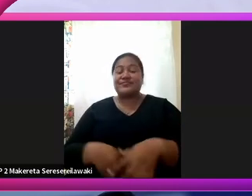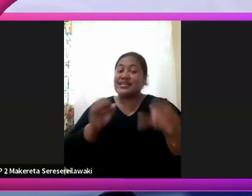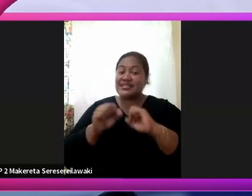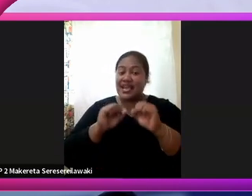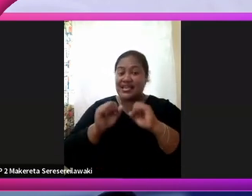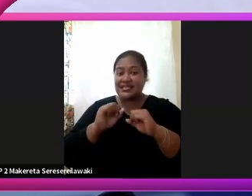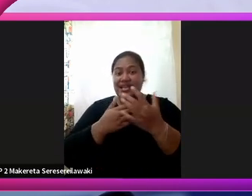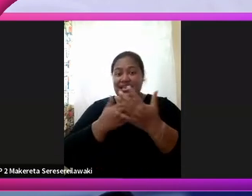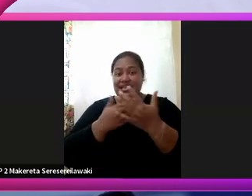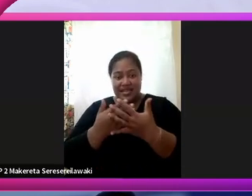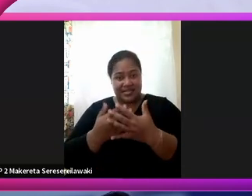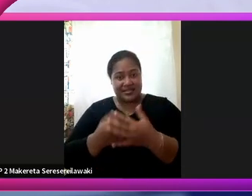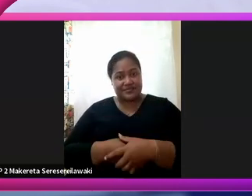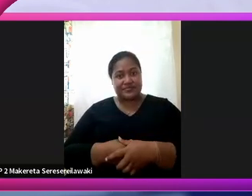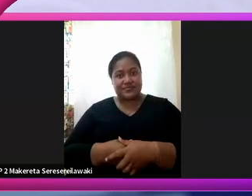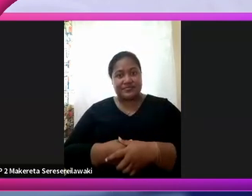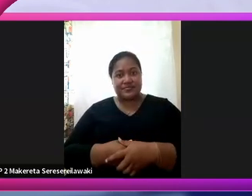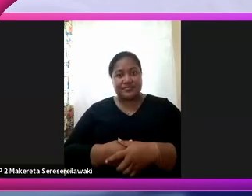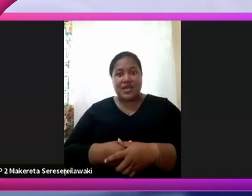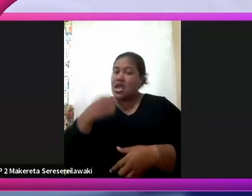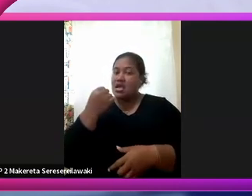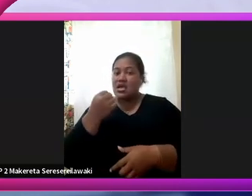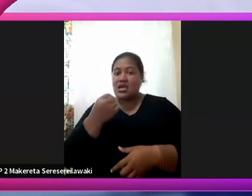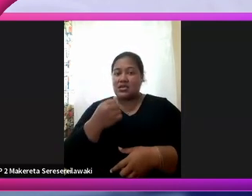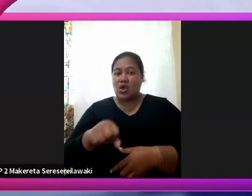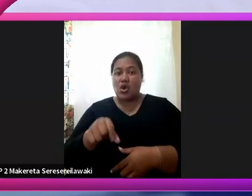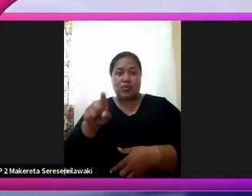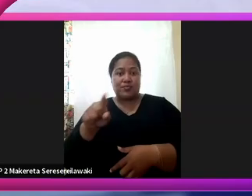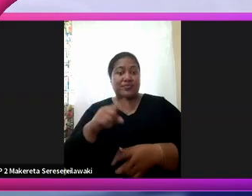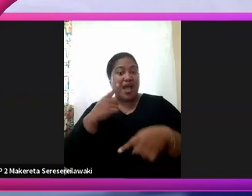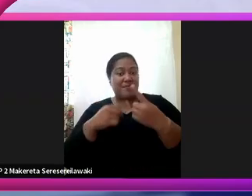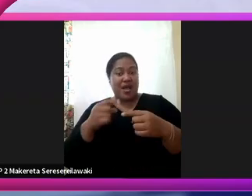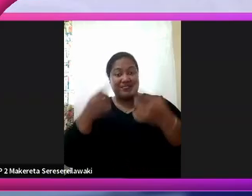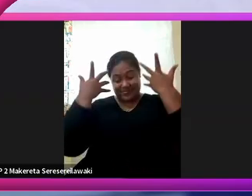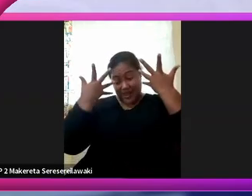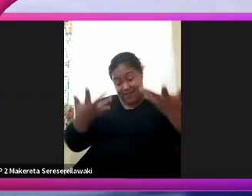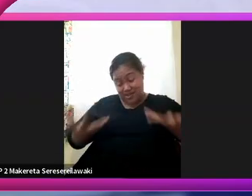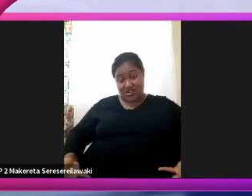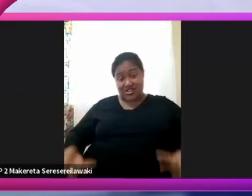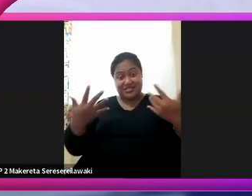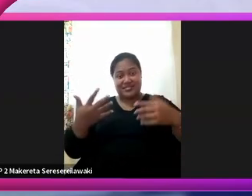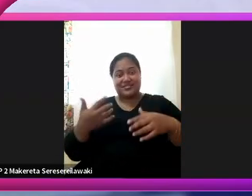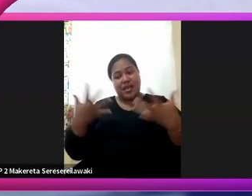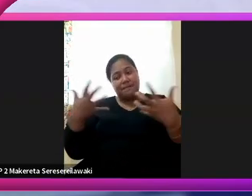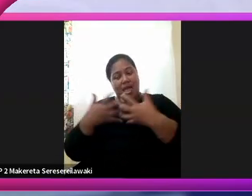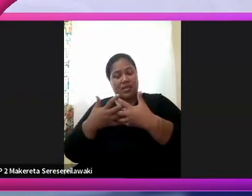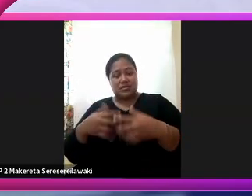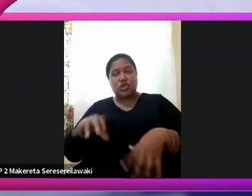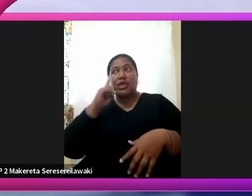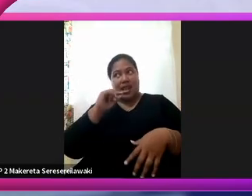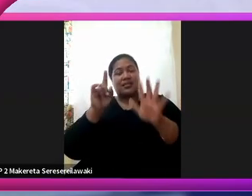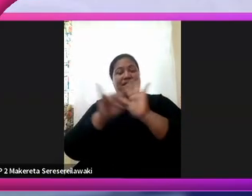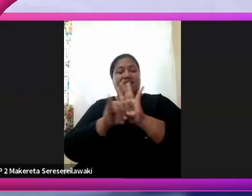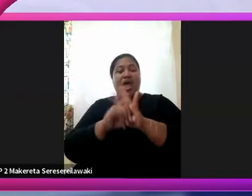many studies put that no significant related to the appearance and the sperm count. We may see that the man